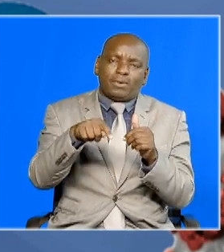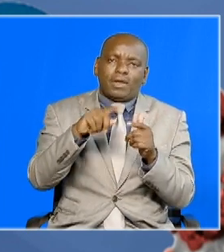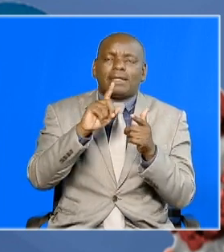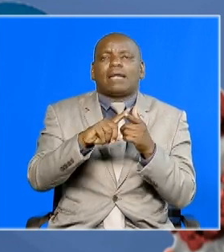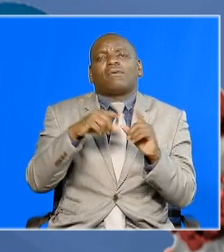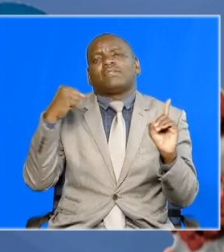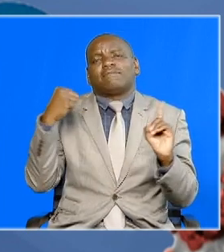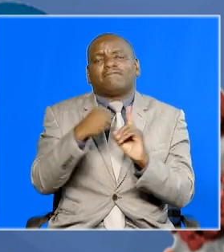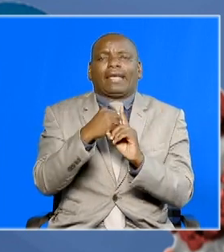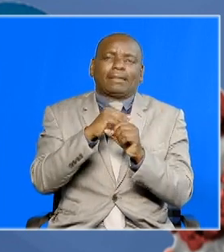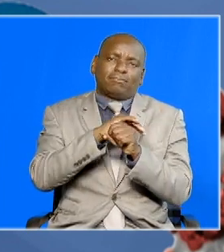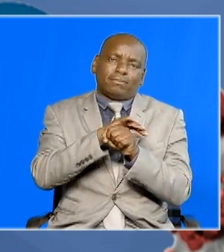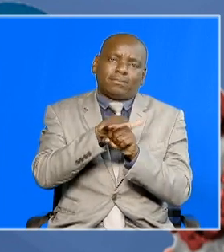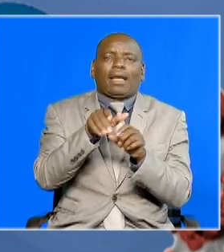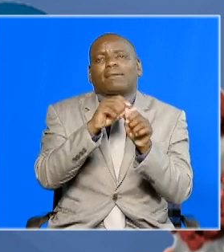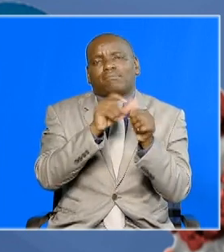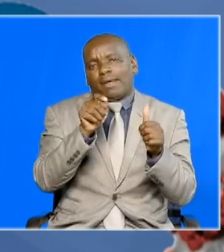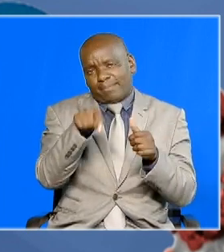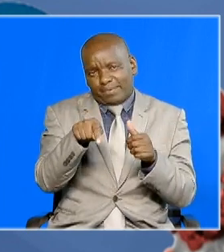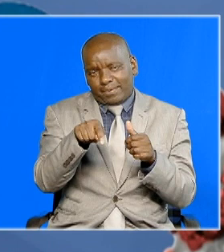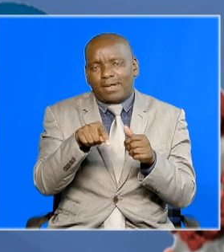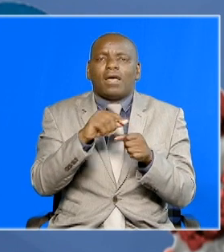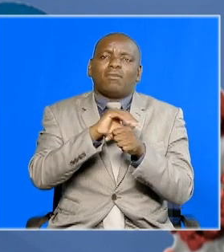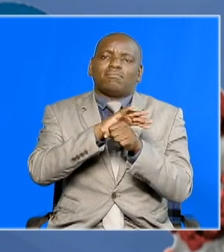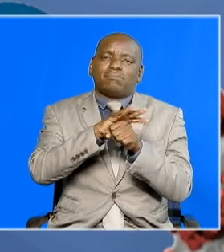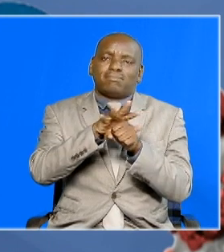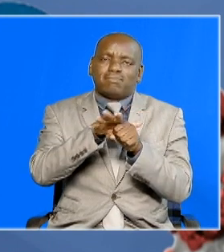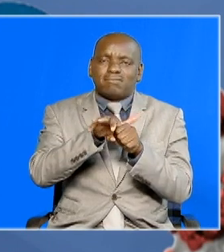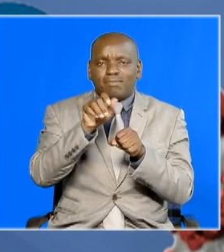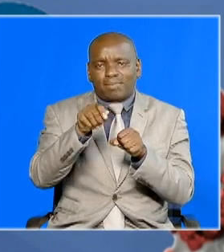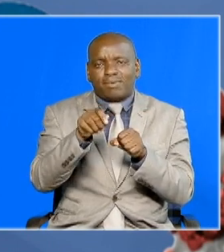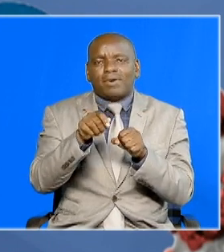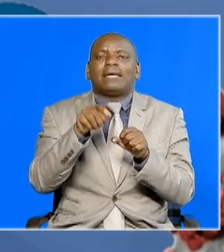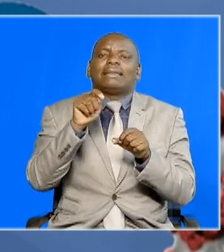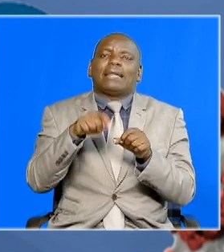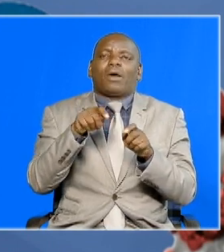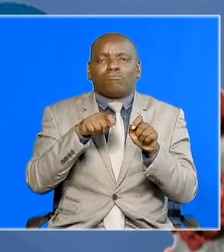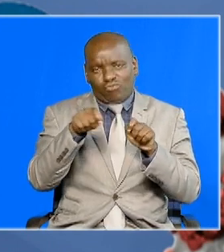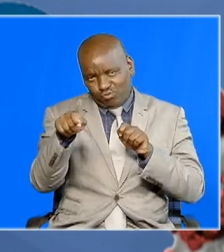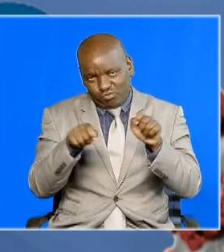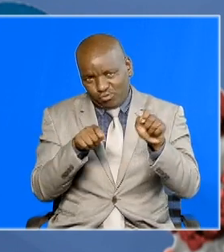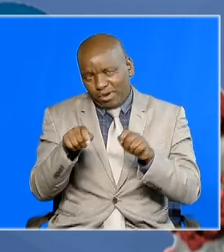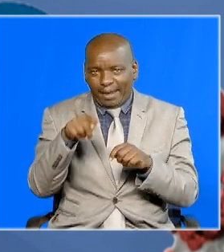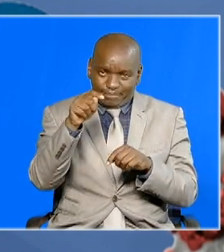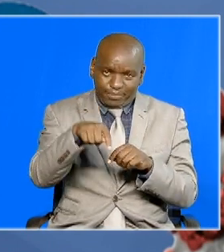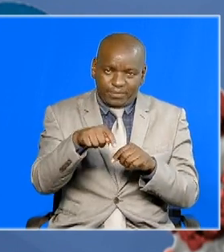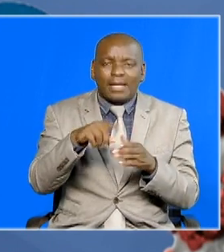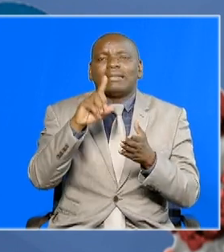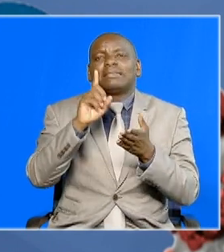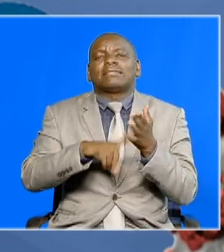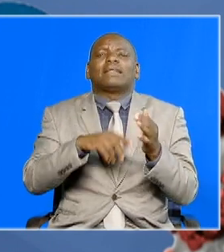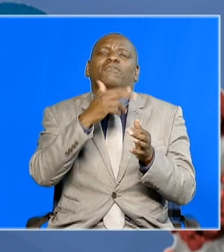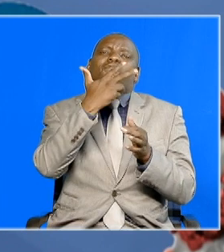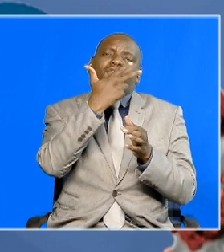the national response is on the right path. The pandemic is being brought under control. Introduction